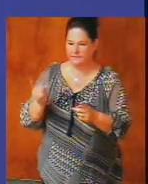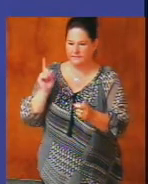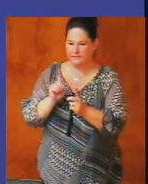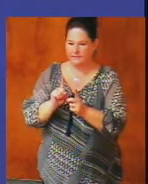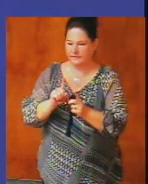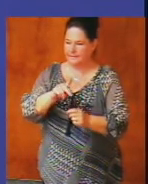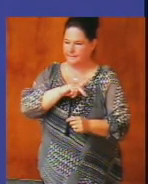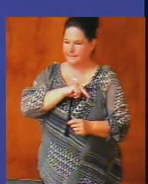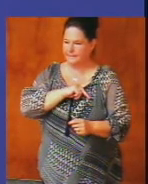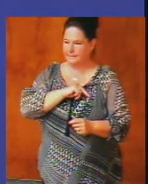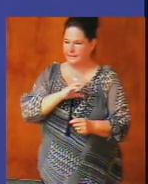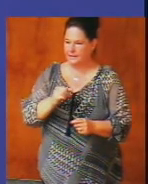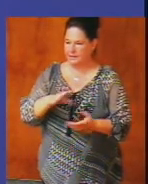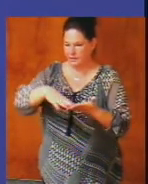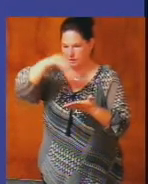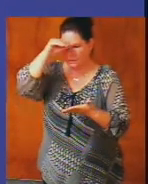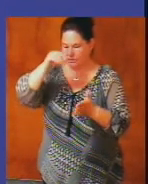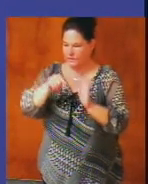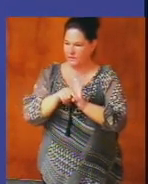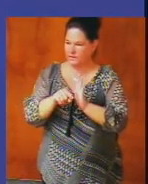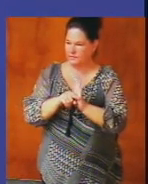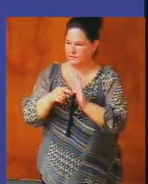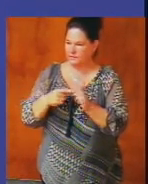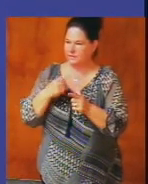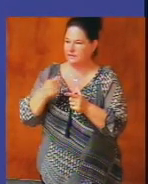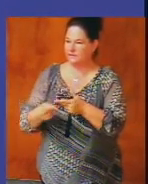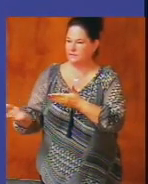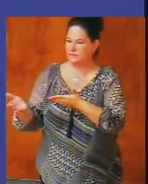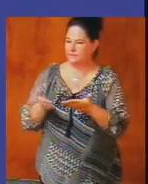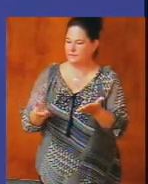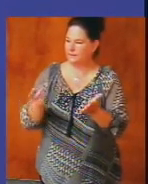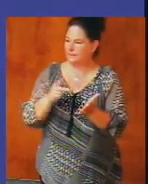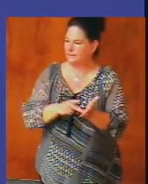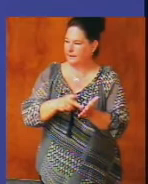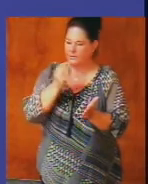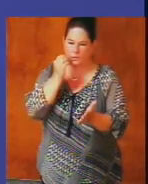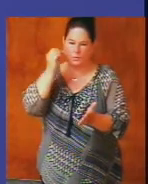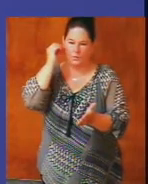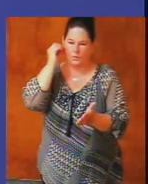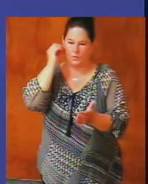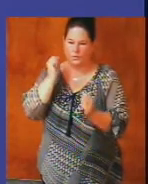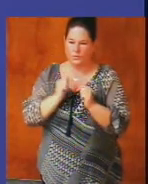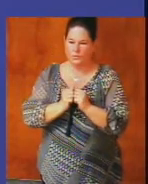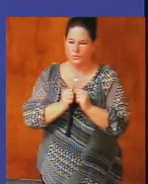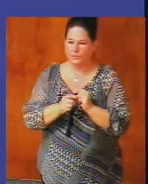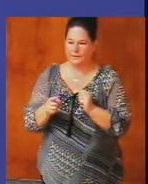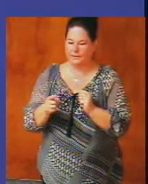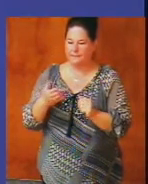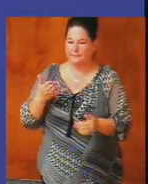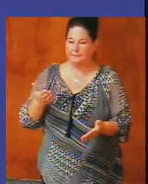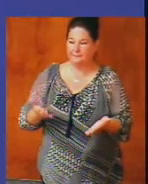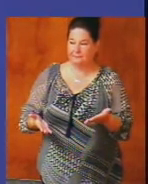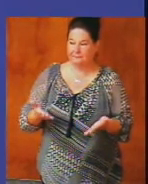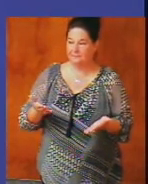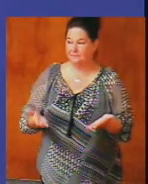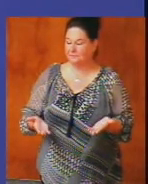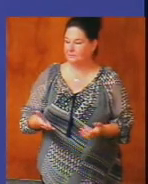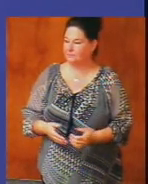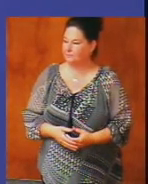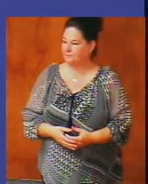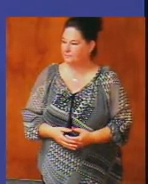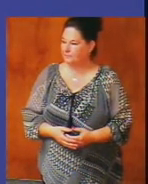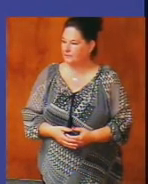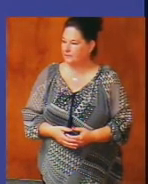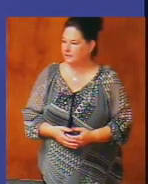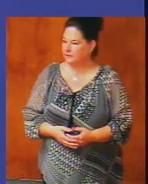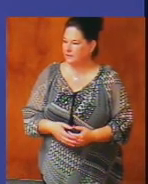the gospel, and then took it back home. It may very well be